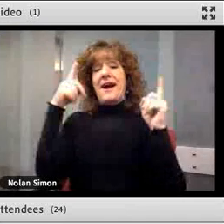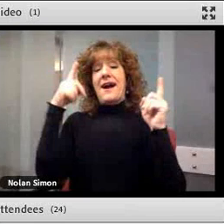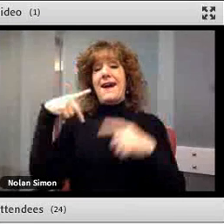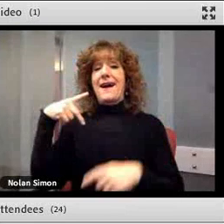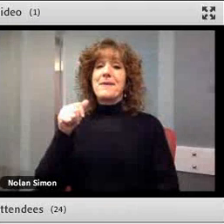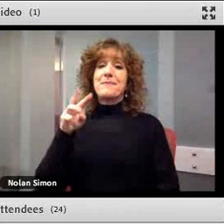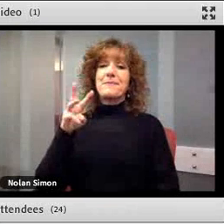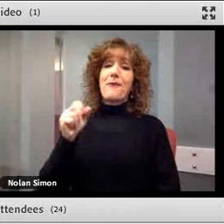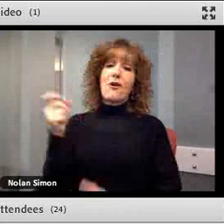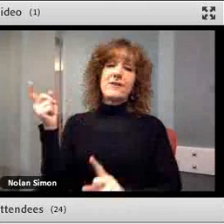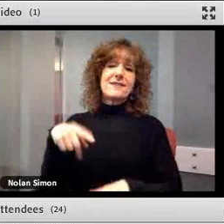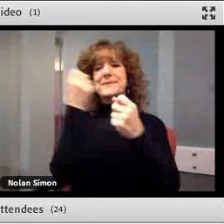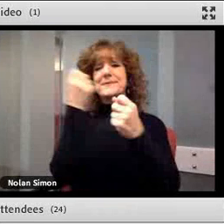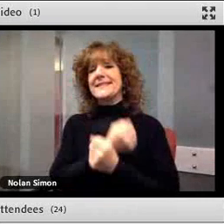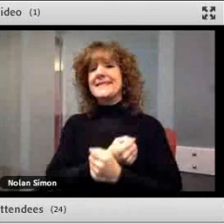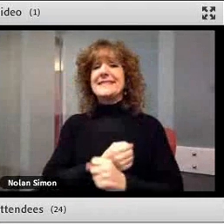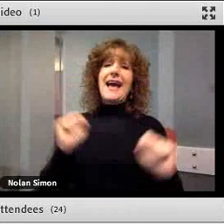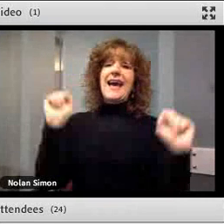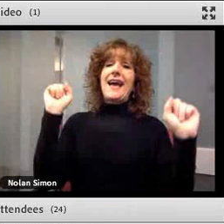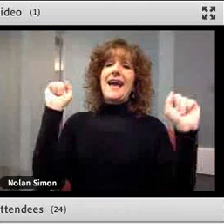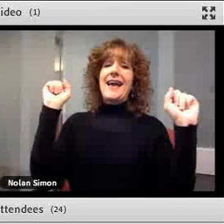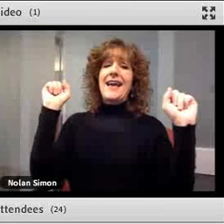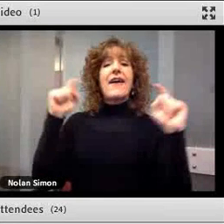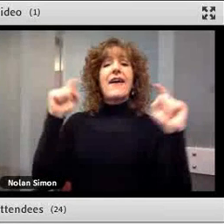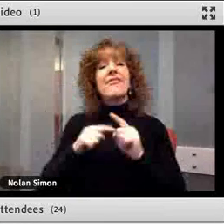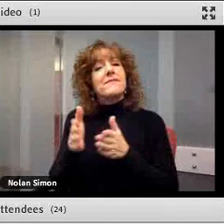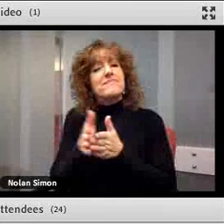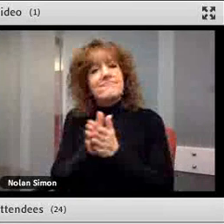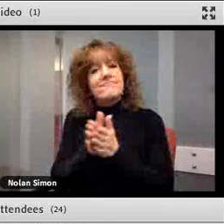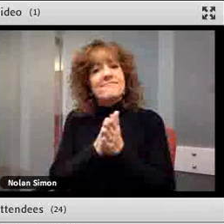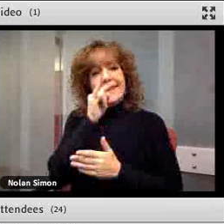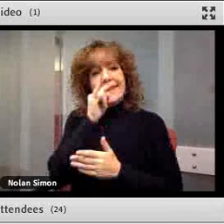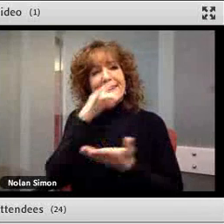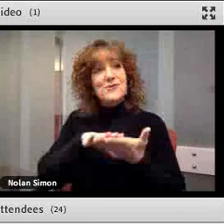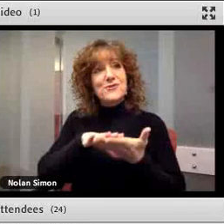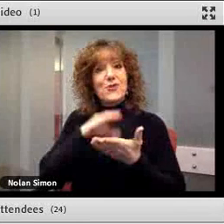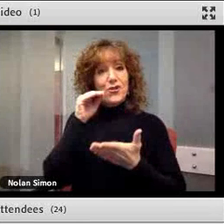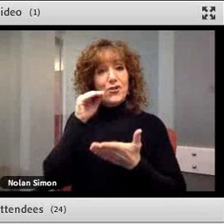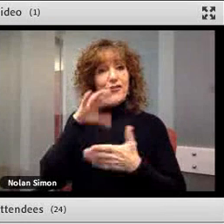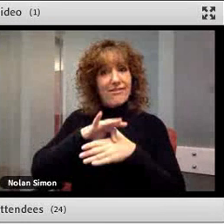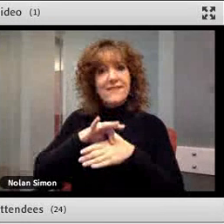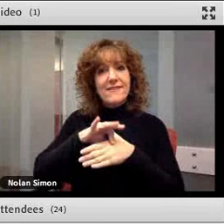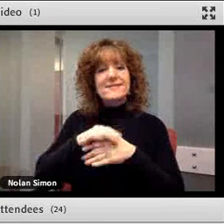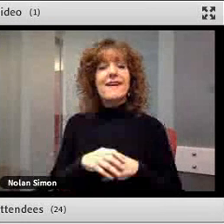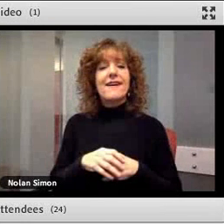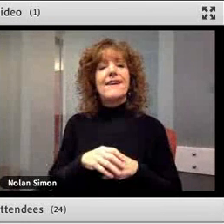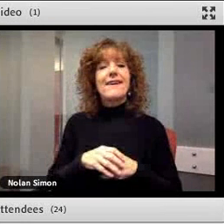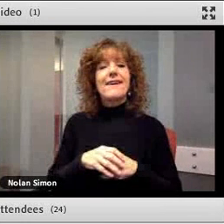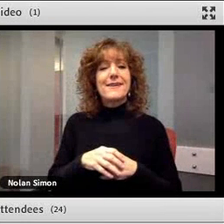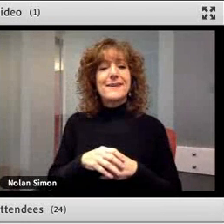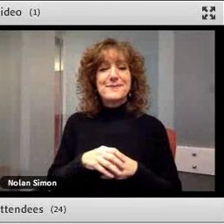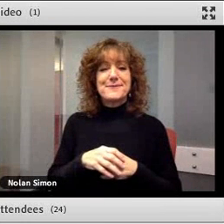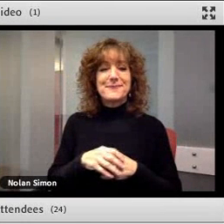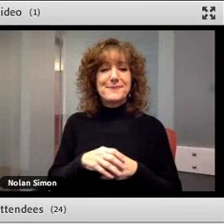to the rescue. So this is the motivation for the kids to learn the content.